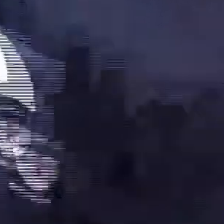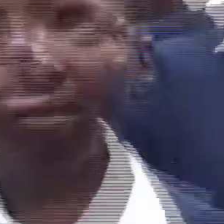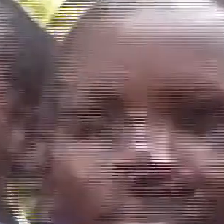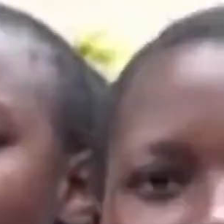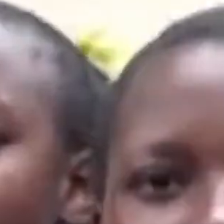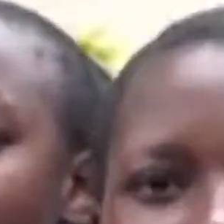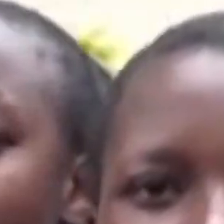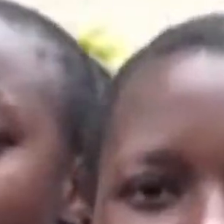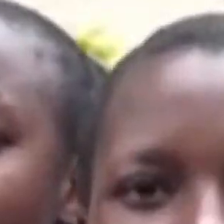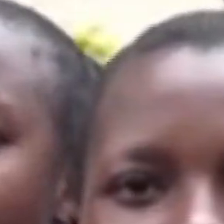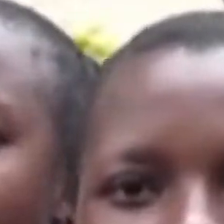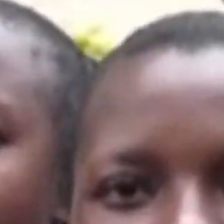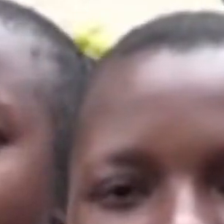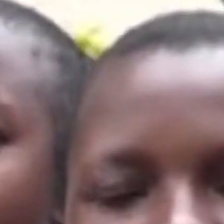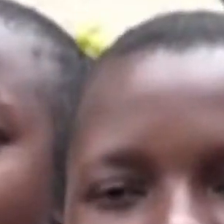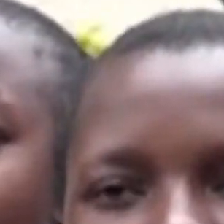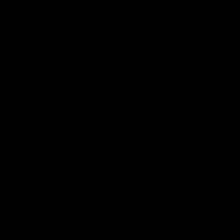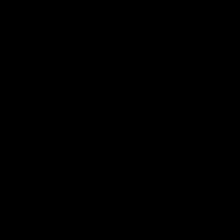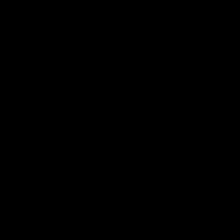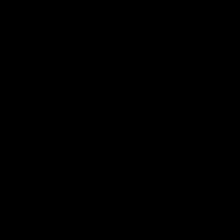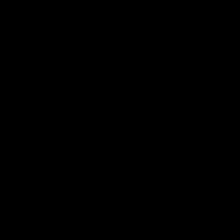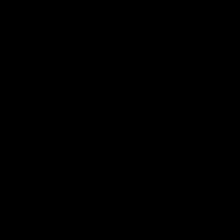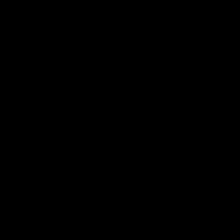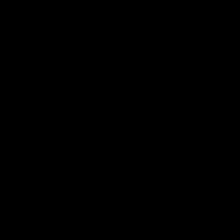Welcome to Children's Corner.